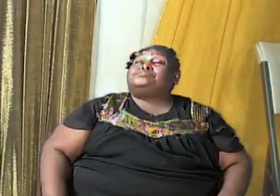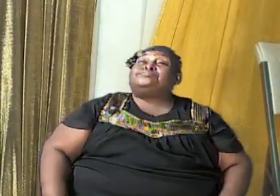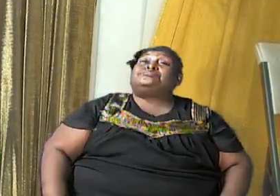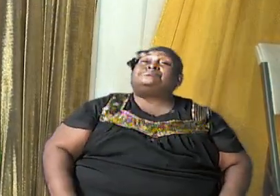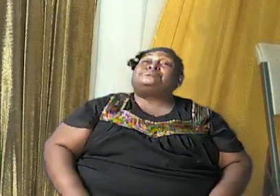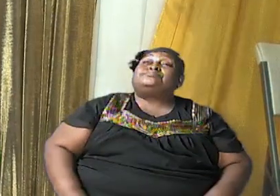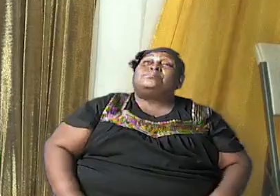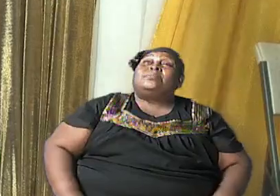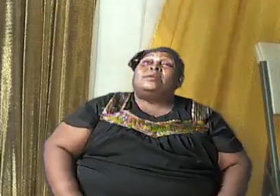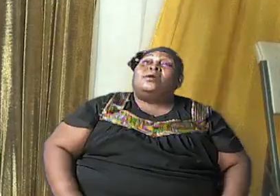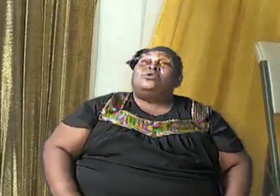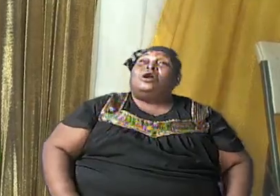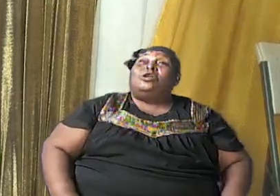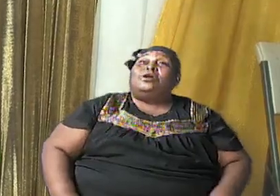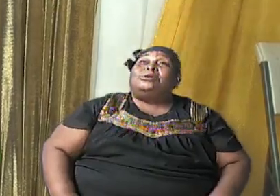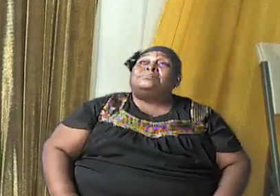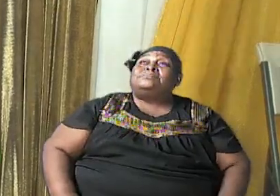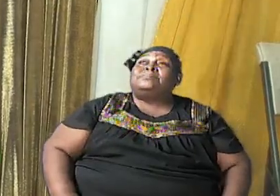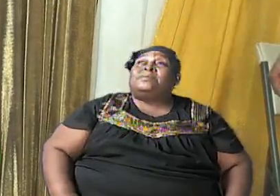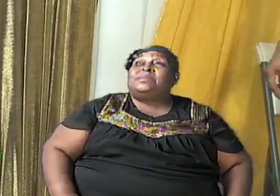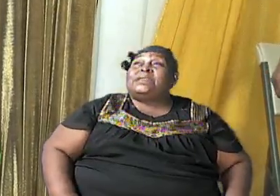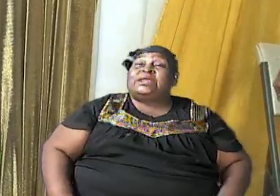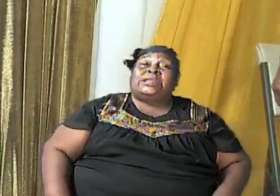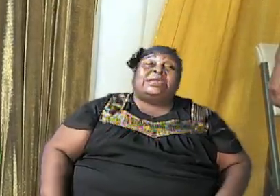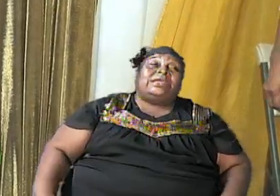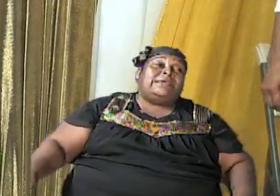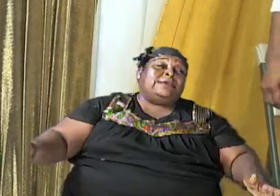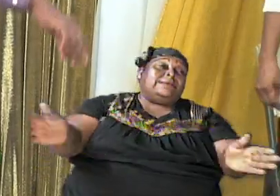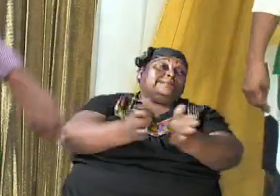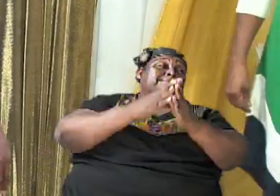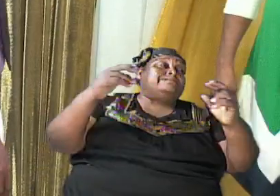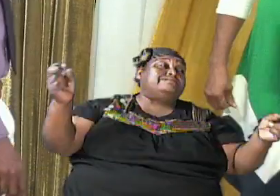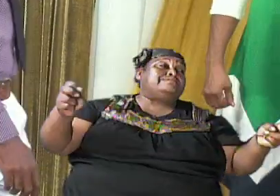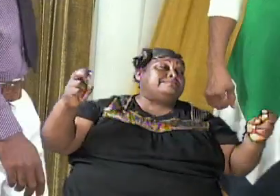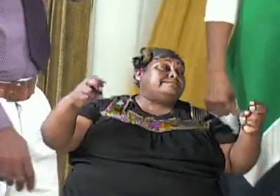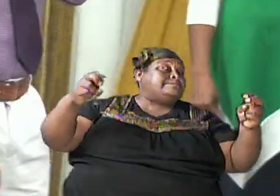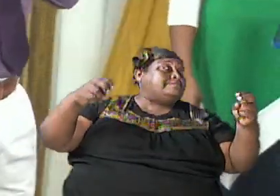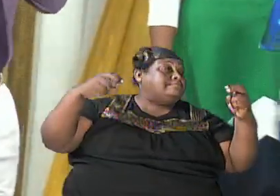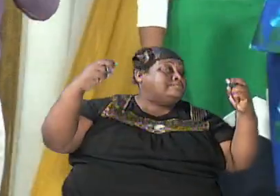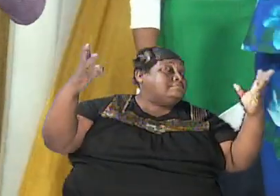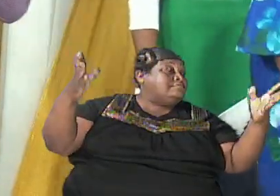Hallelujah. Jesus. Can I get a hallelujah on this side?